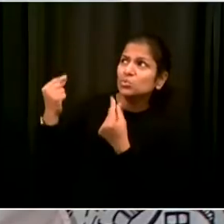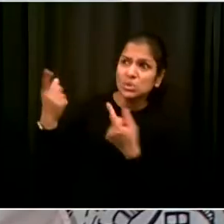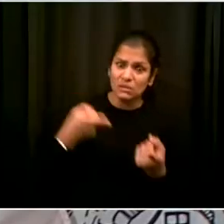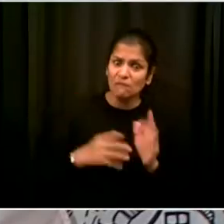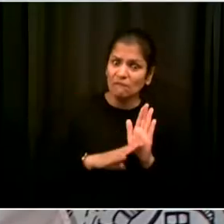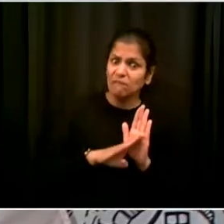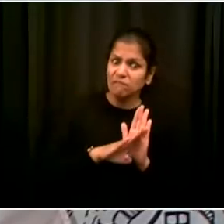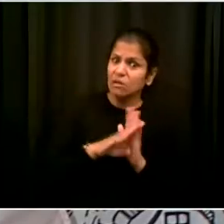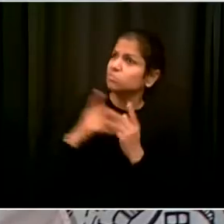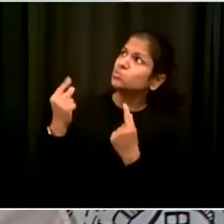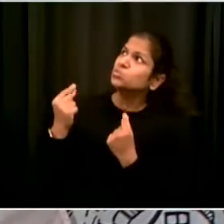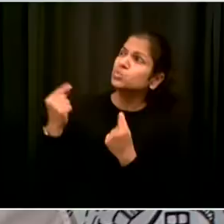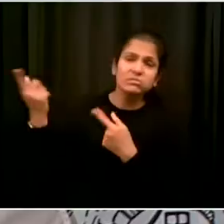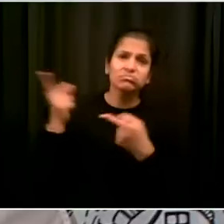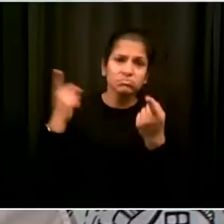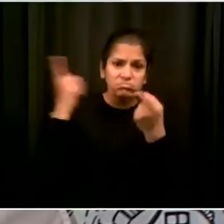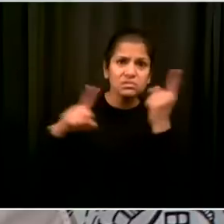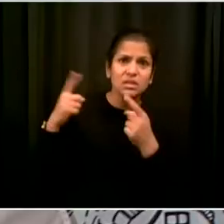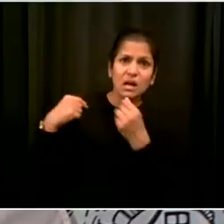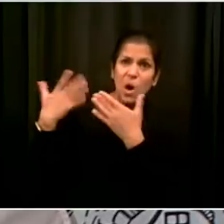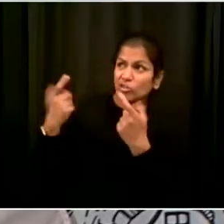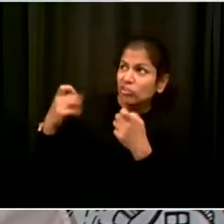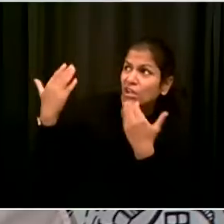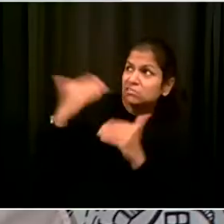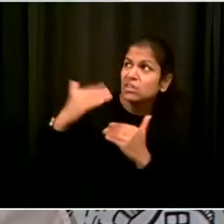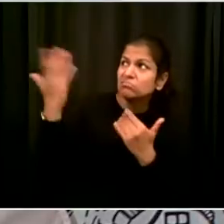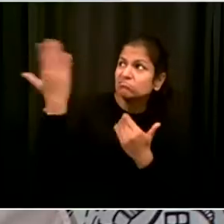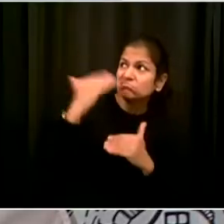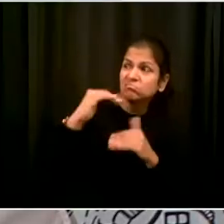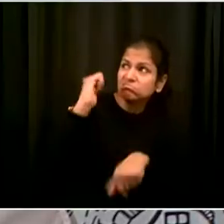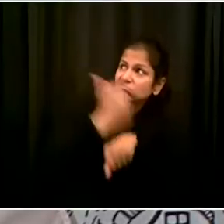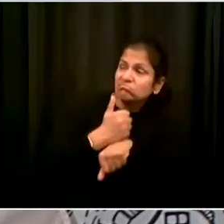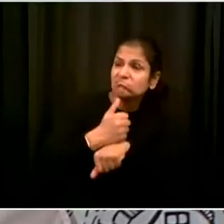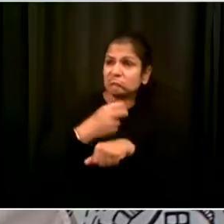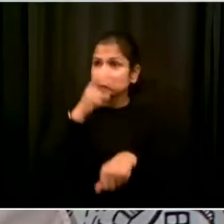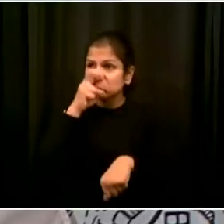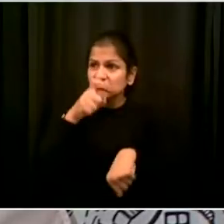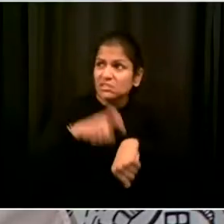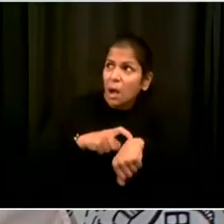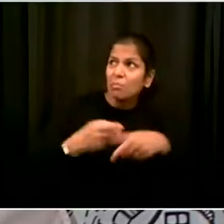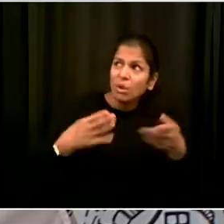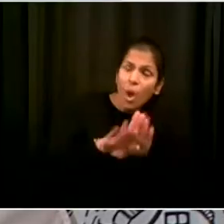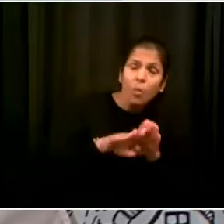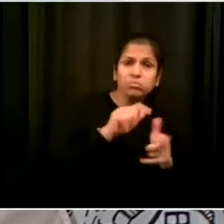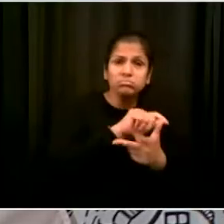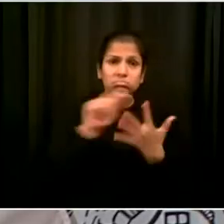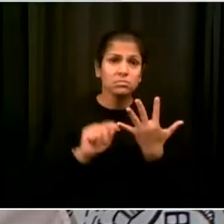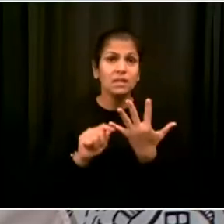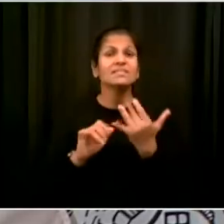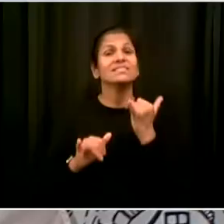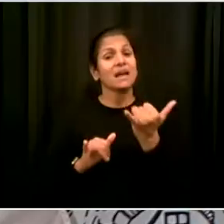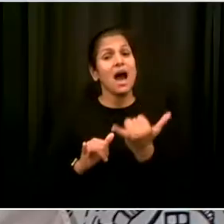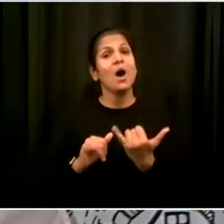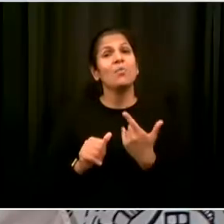needed. We are at a point where we got to realize that we've got to do everything in our power to turn this back and hold the line for